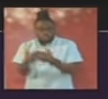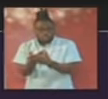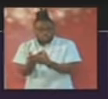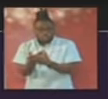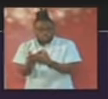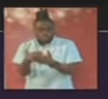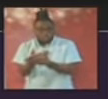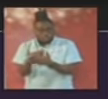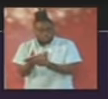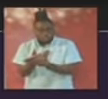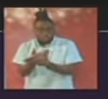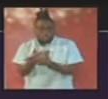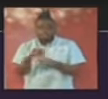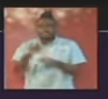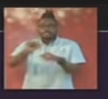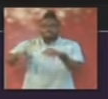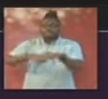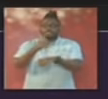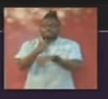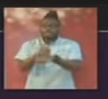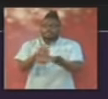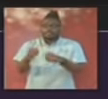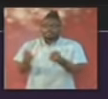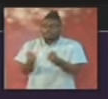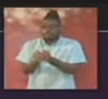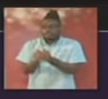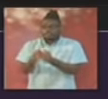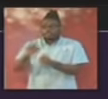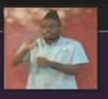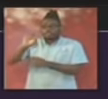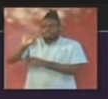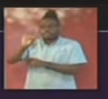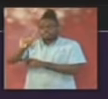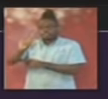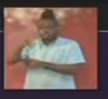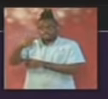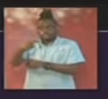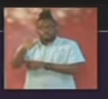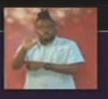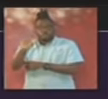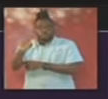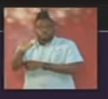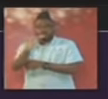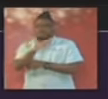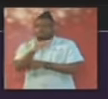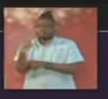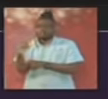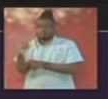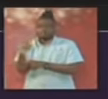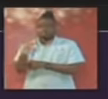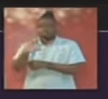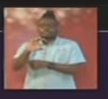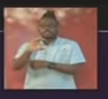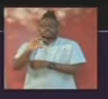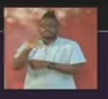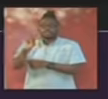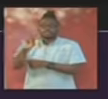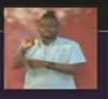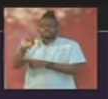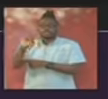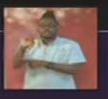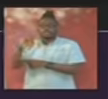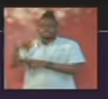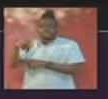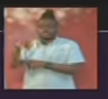up between WHO, Gavi, the Alliance for Vaccines, and CEPI. The vaccine